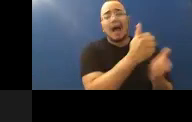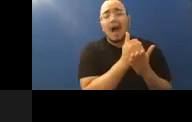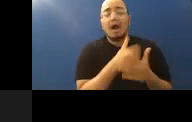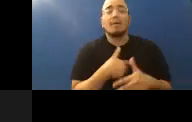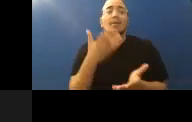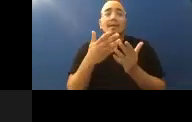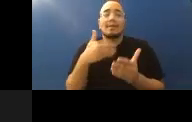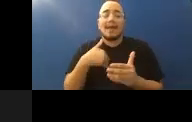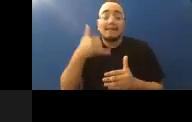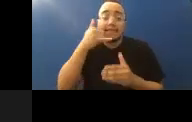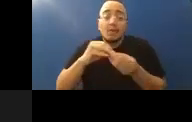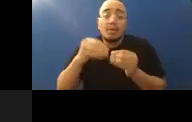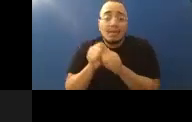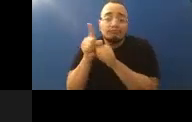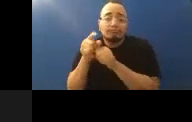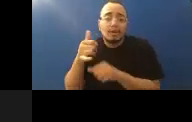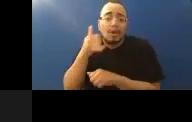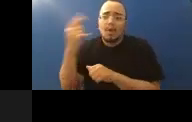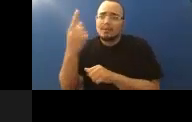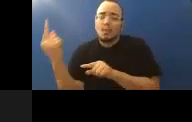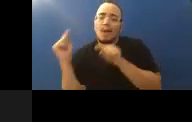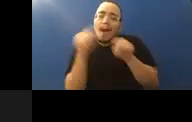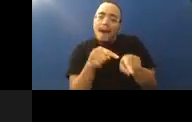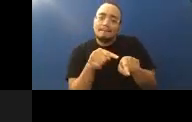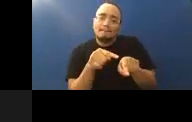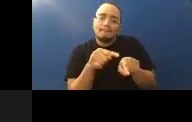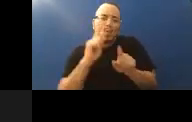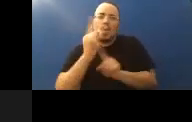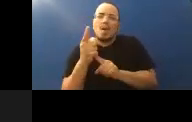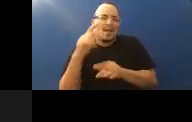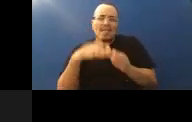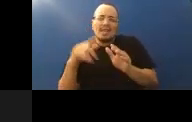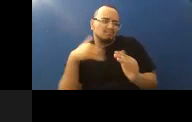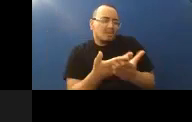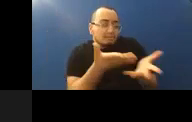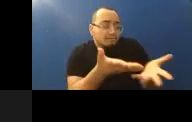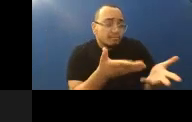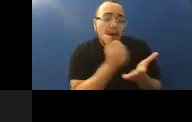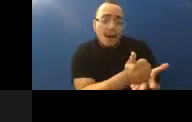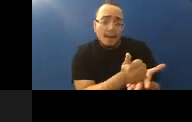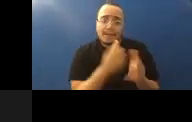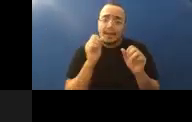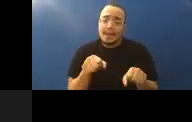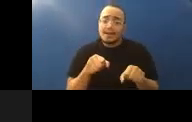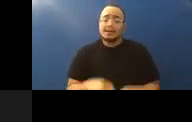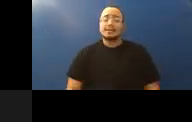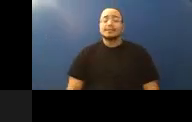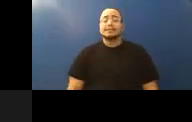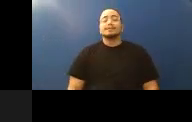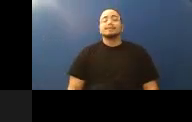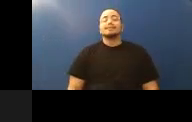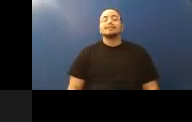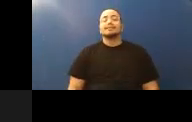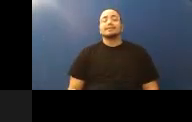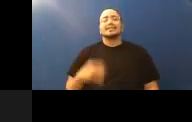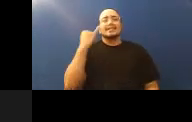call, right? And folks will be there, you know, in a minute or less. I think, like, you know, the more we think